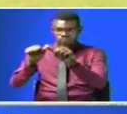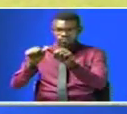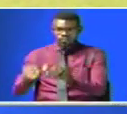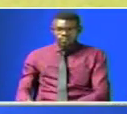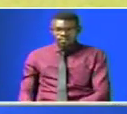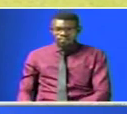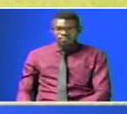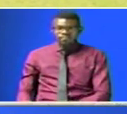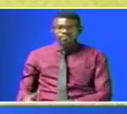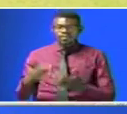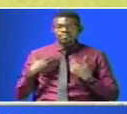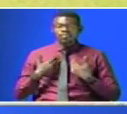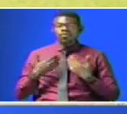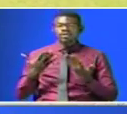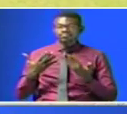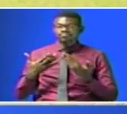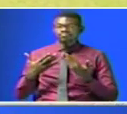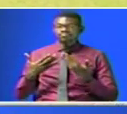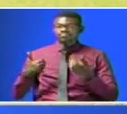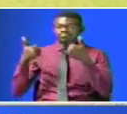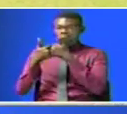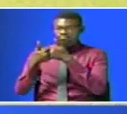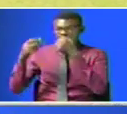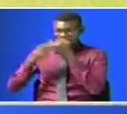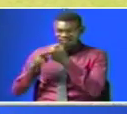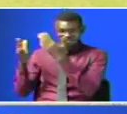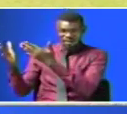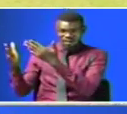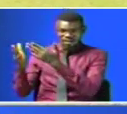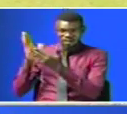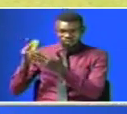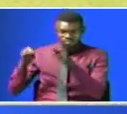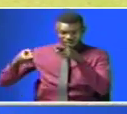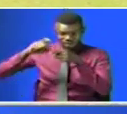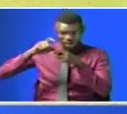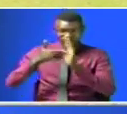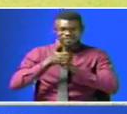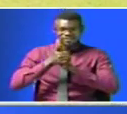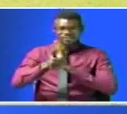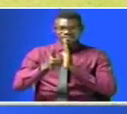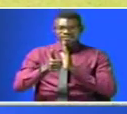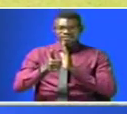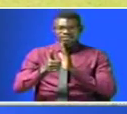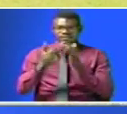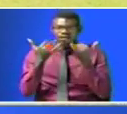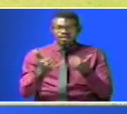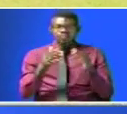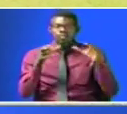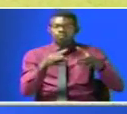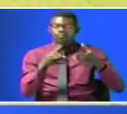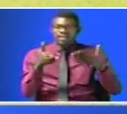sevens, I think they'll just bring the extra edge on top of what we have now. Because the current lot that is here,